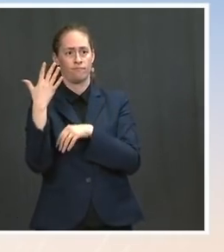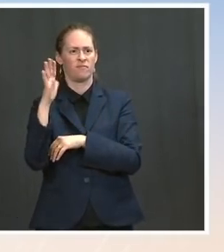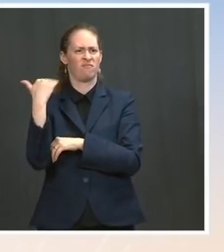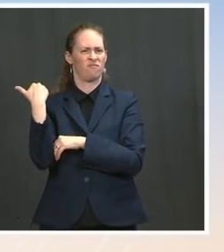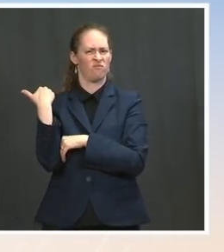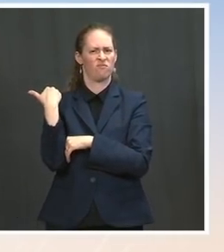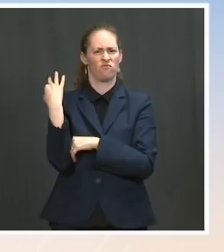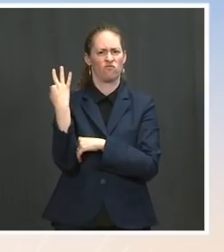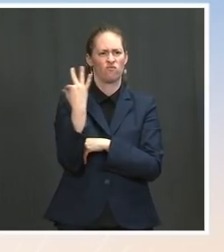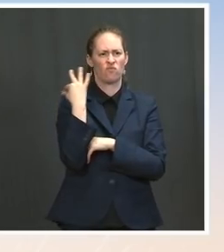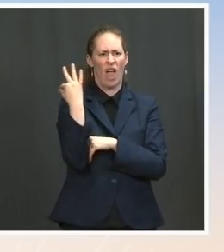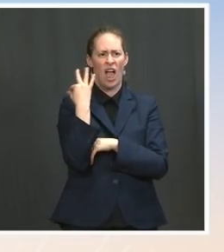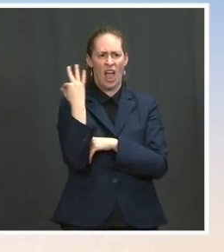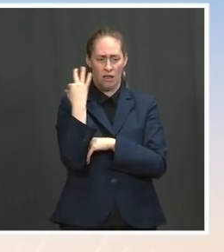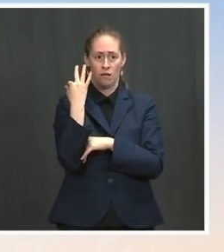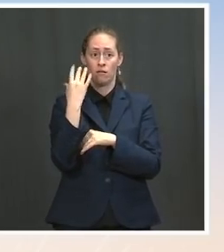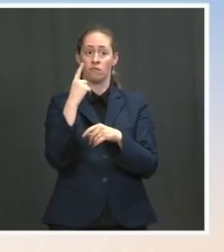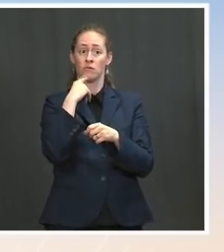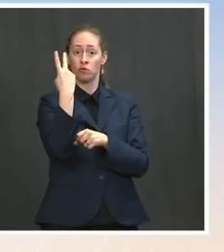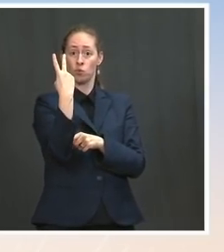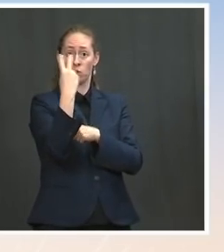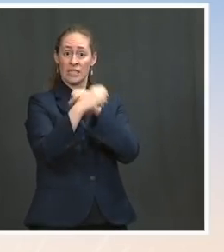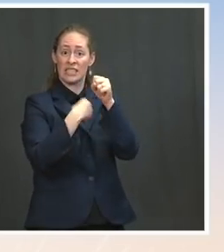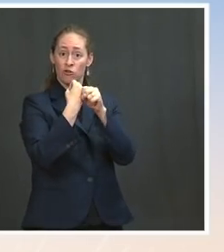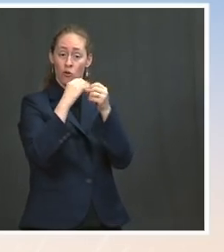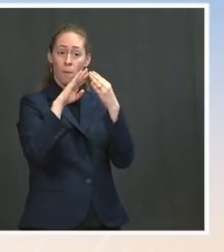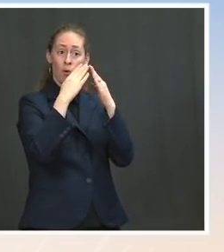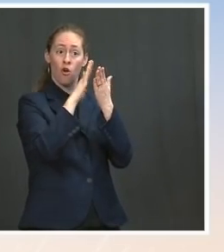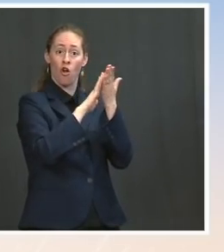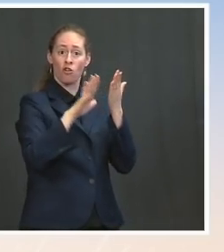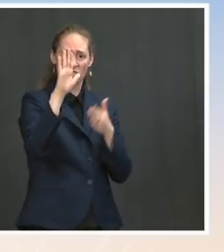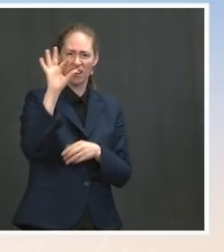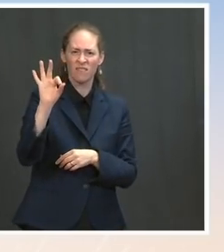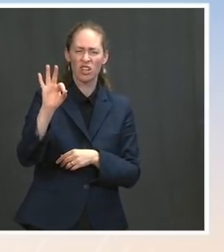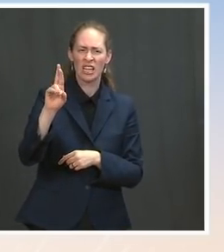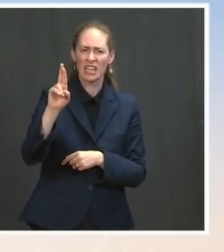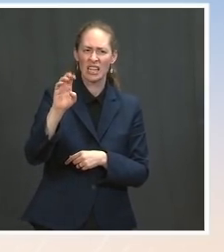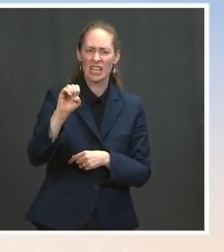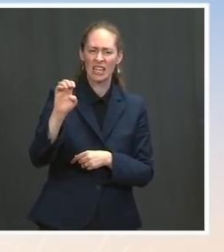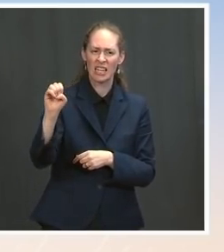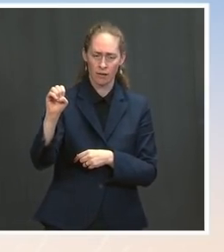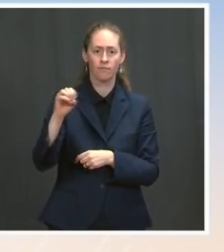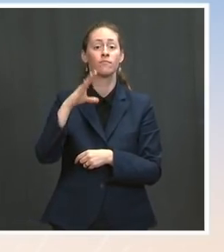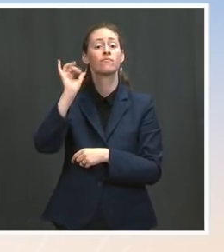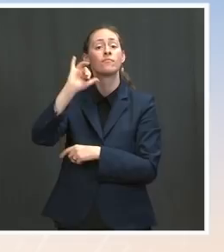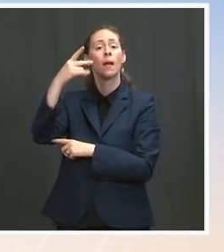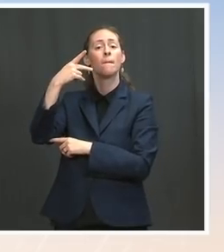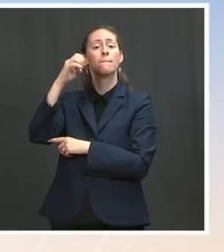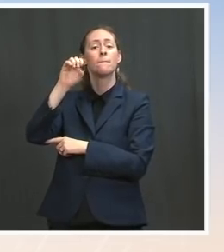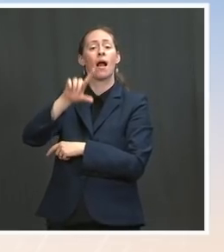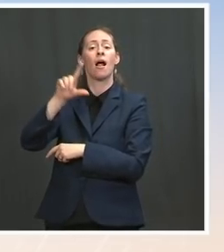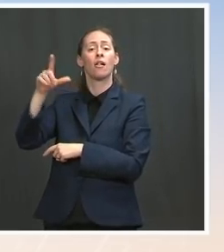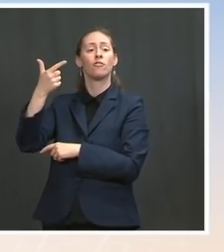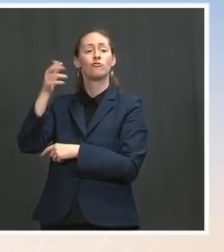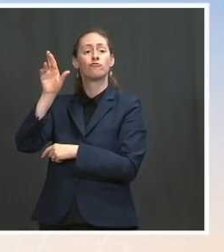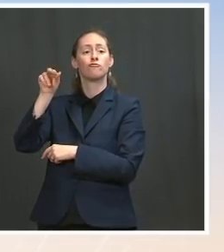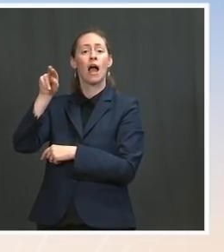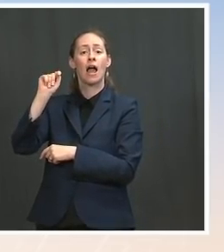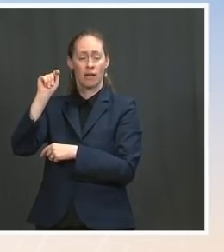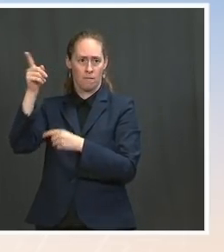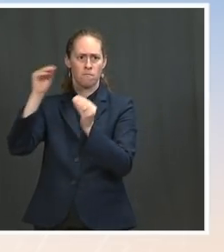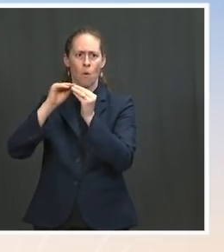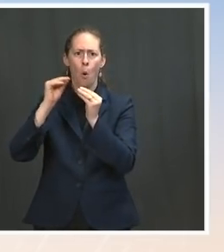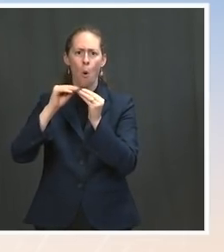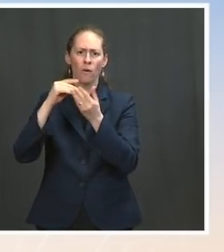community college free, along with a major increase in Pell Grants that will drastically reduce the cost of an education beyond high school. The